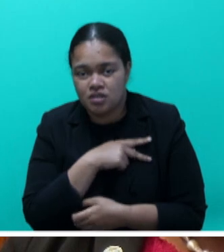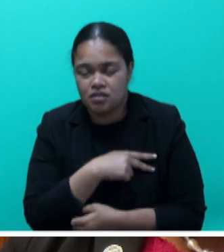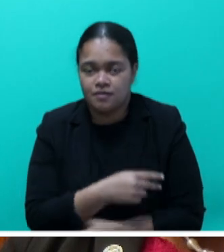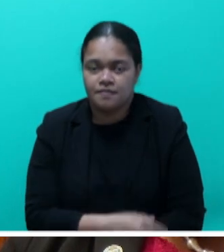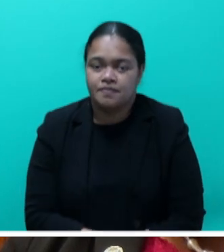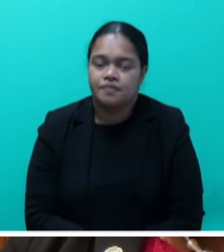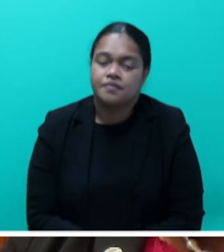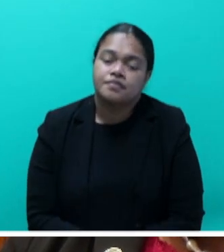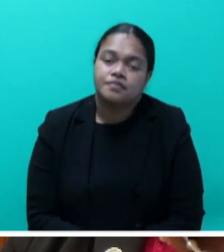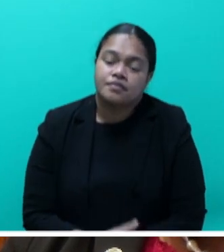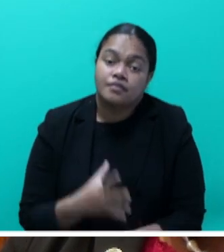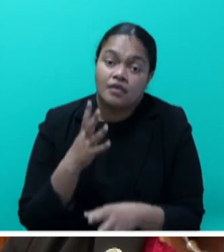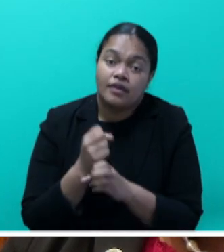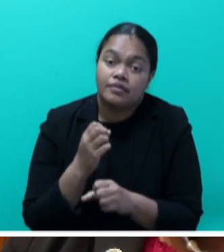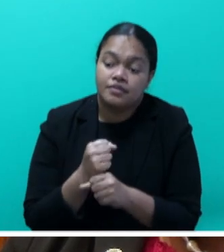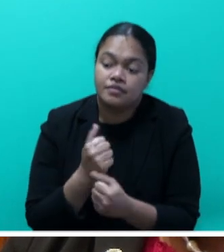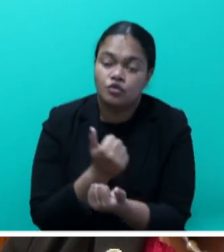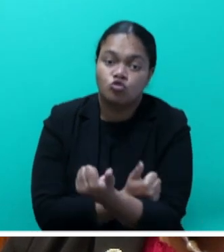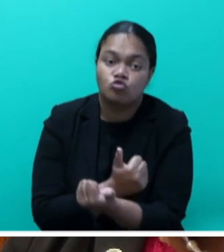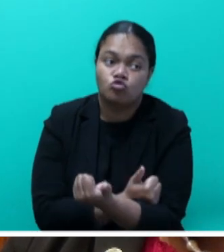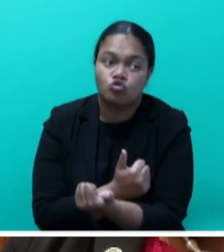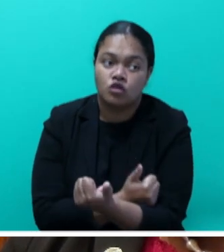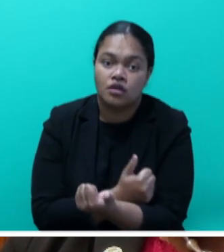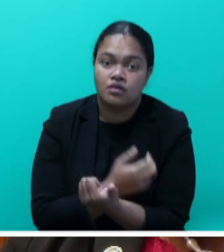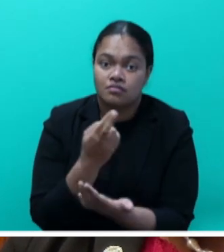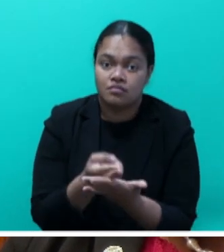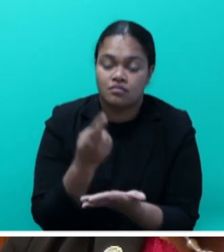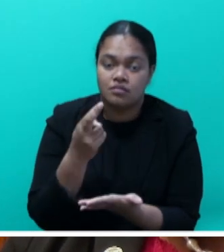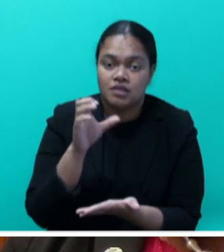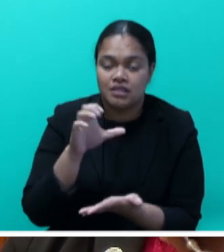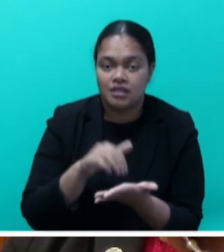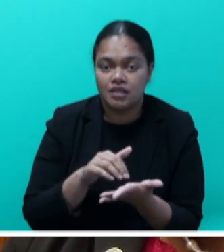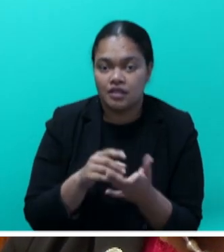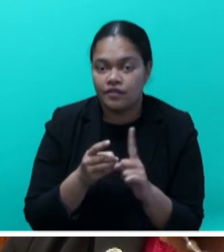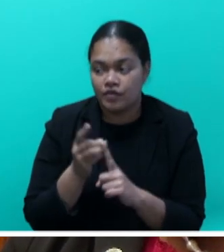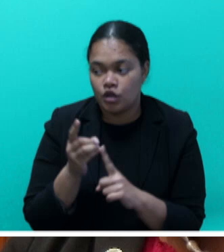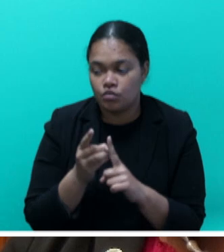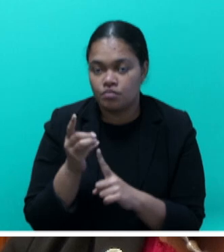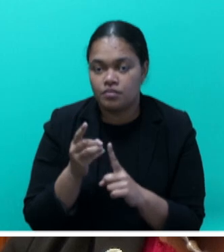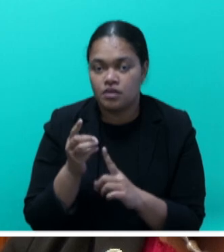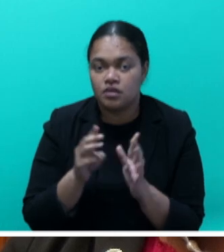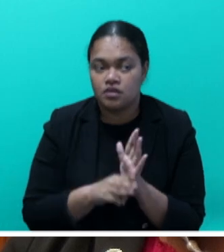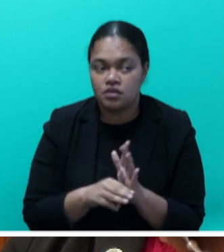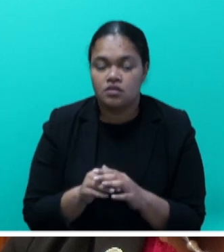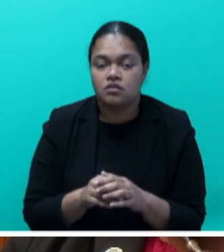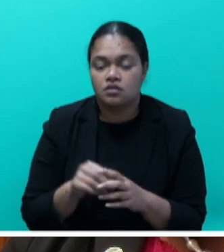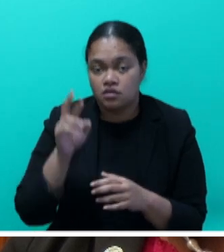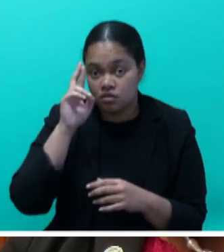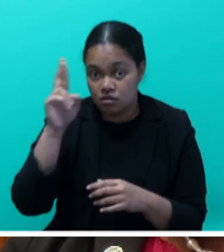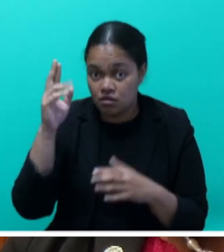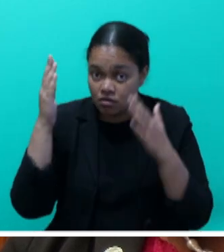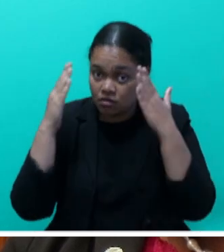To give an update on the Drug Rehabilitation Centre development, Mr. Speaker, sir, the subcommittee of